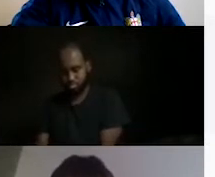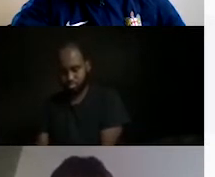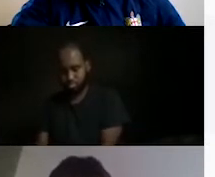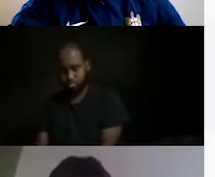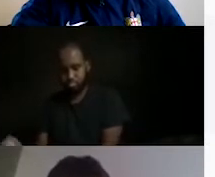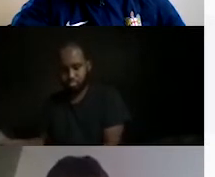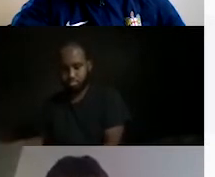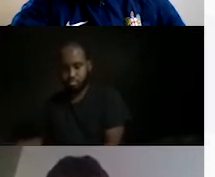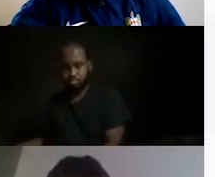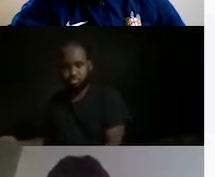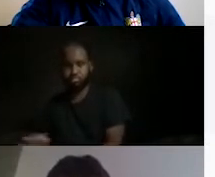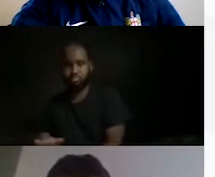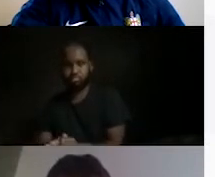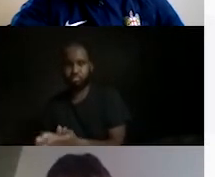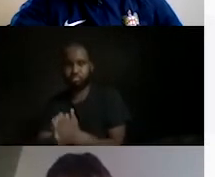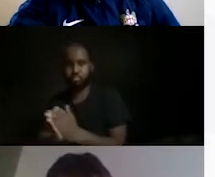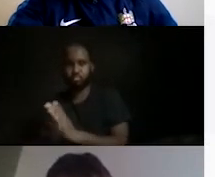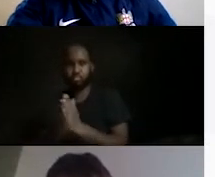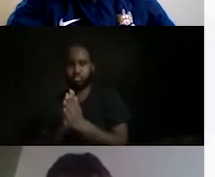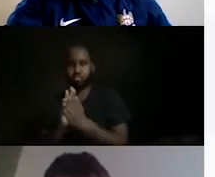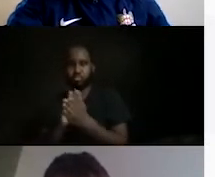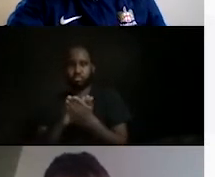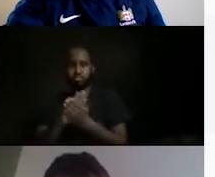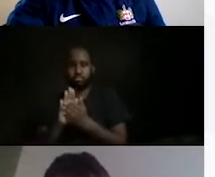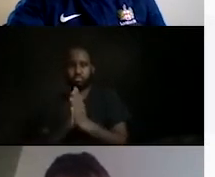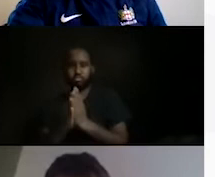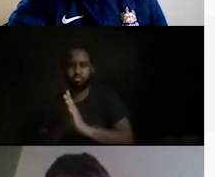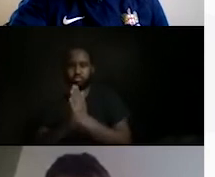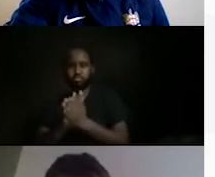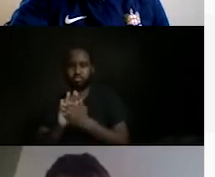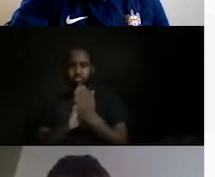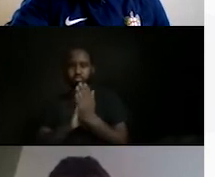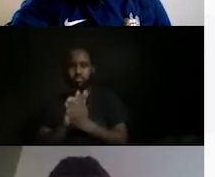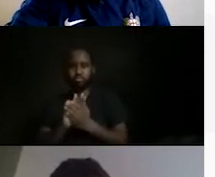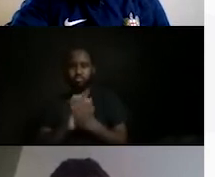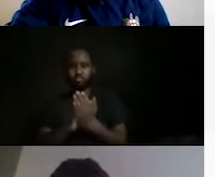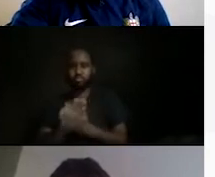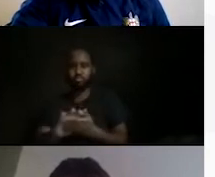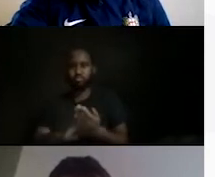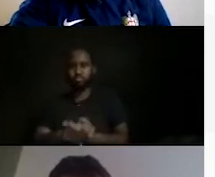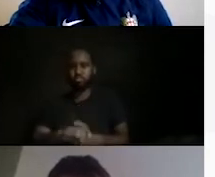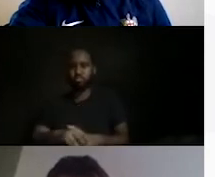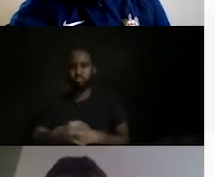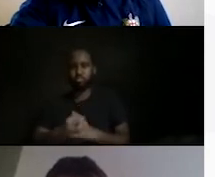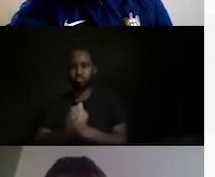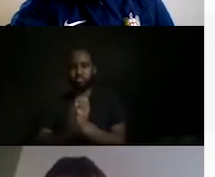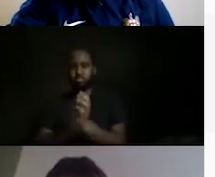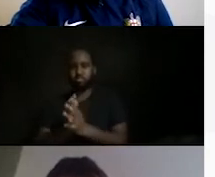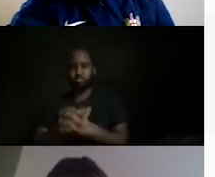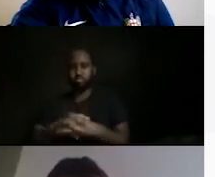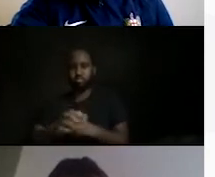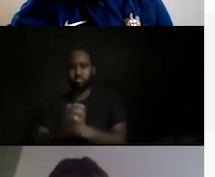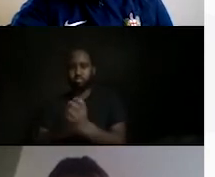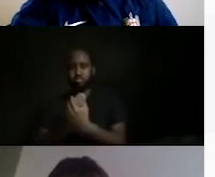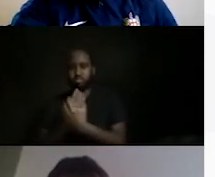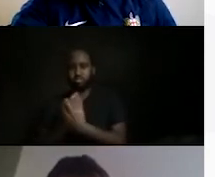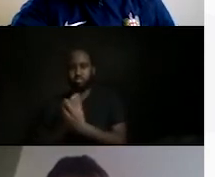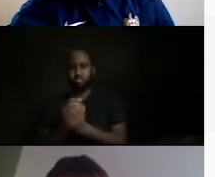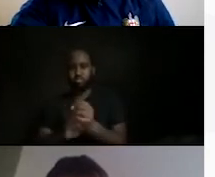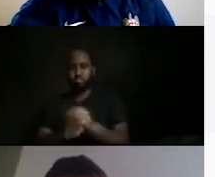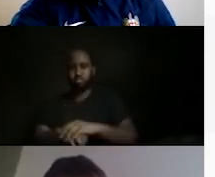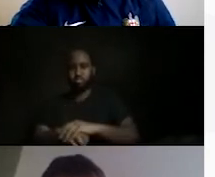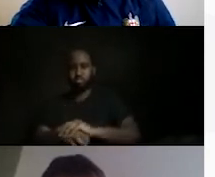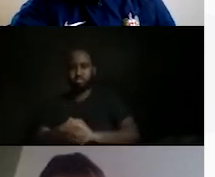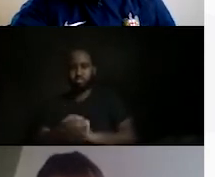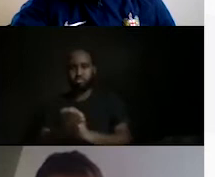When it comes to recreational football, it can stay as recreational football. But we've kind of found that a lot of these recreational